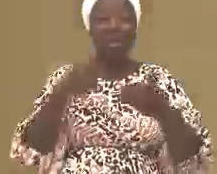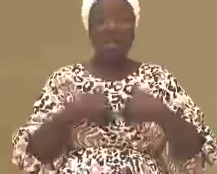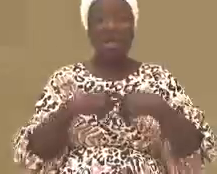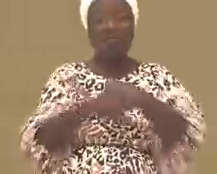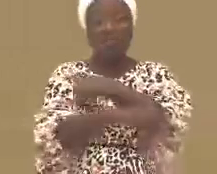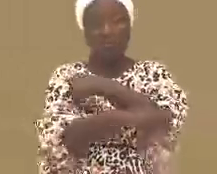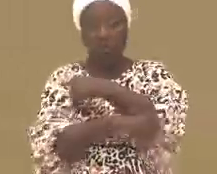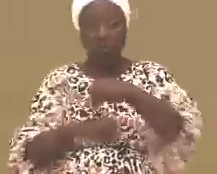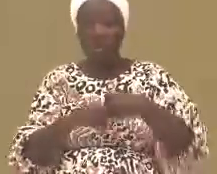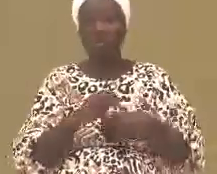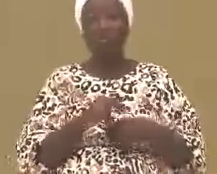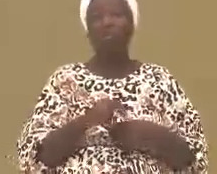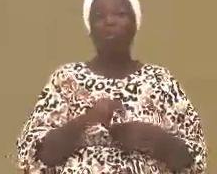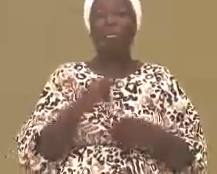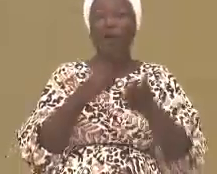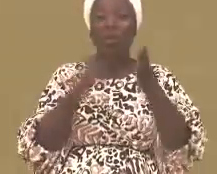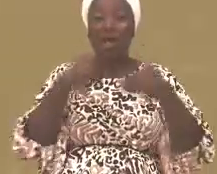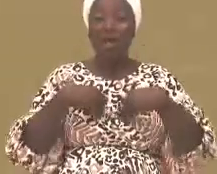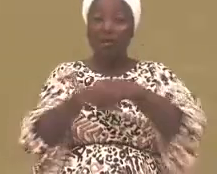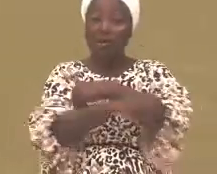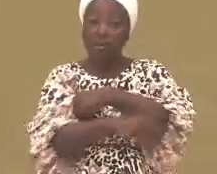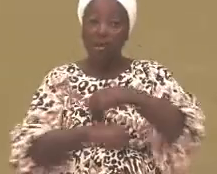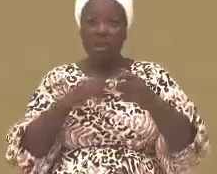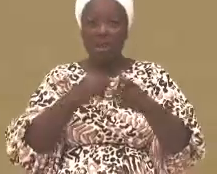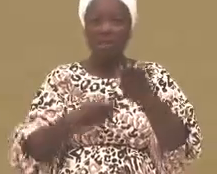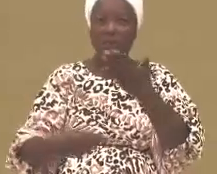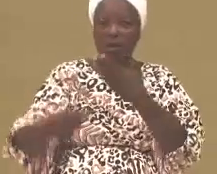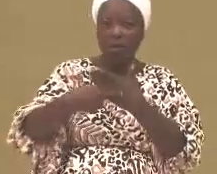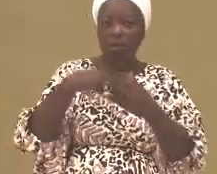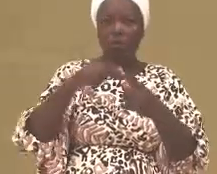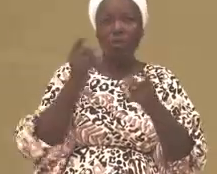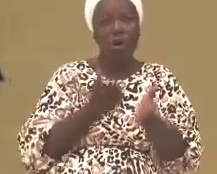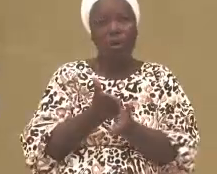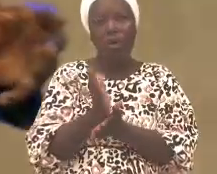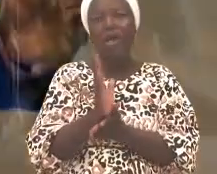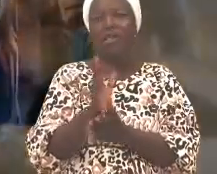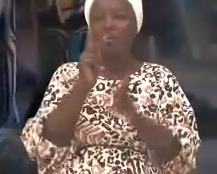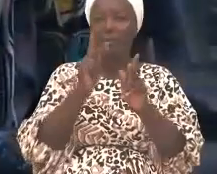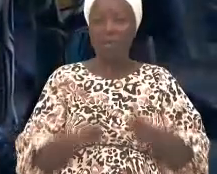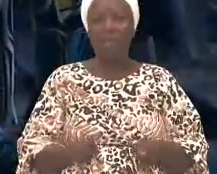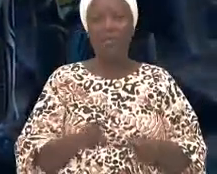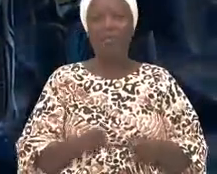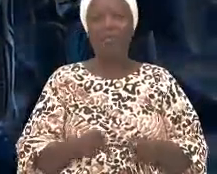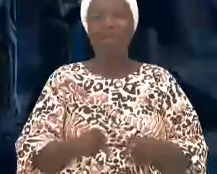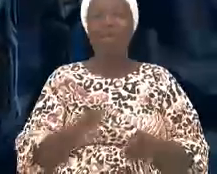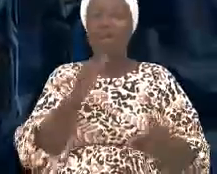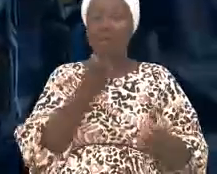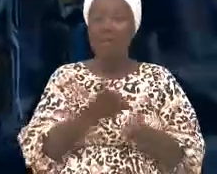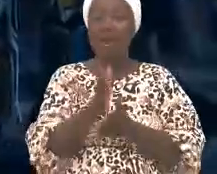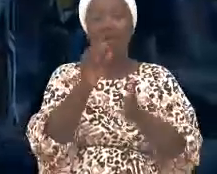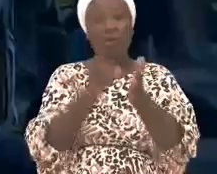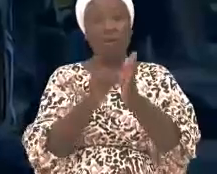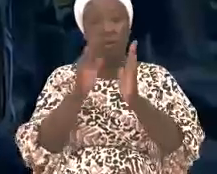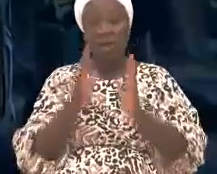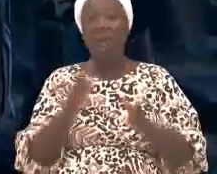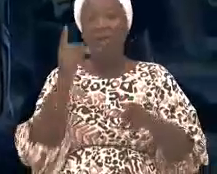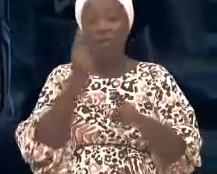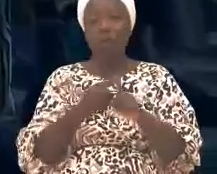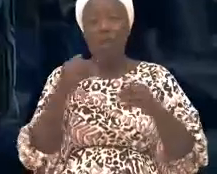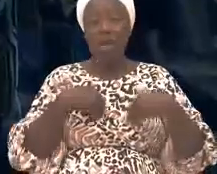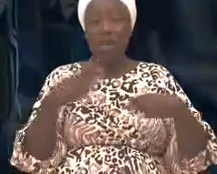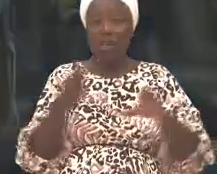had stolen, he restored to the right owner. What he had taken in unjustly